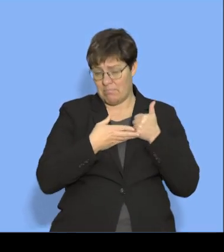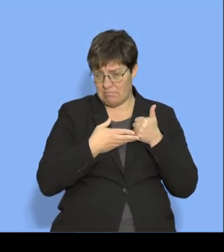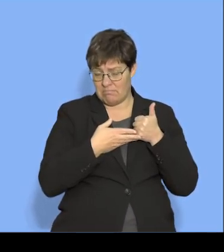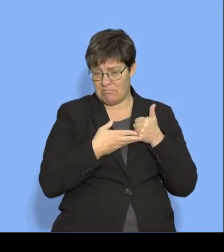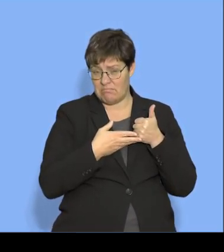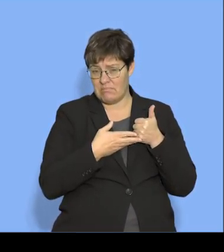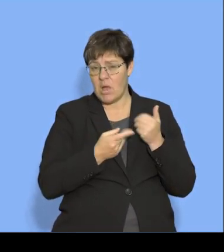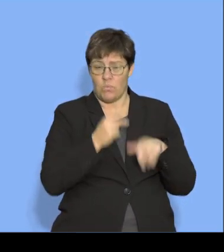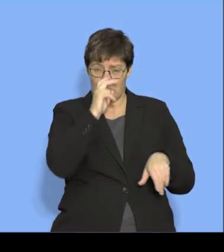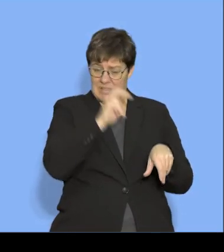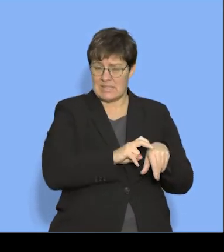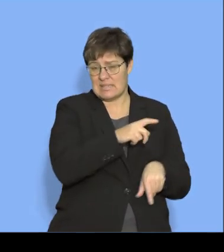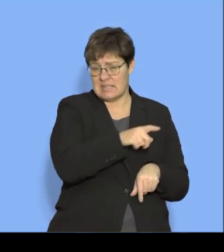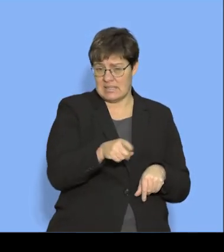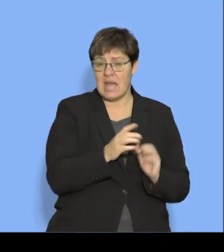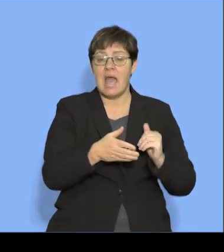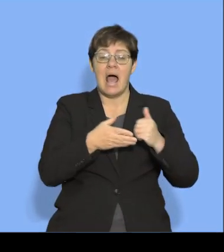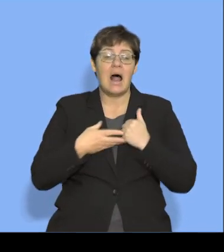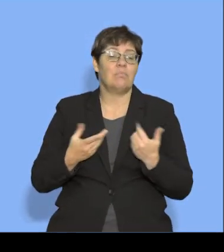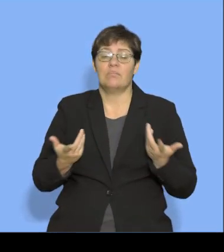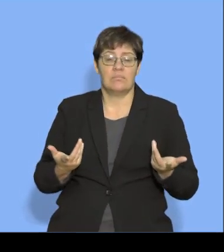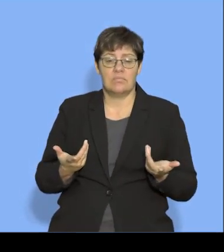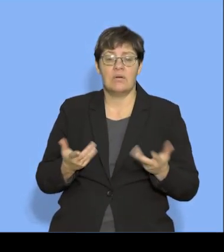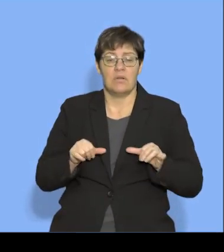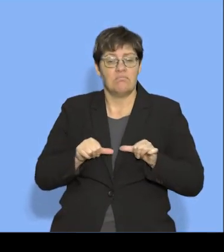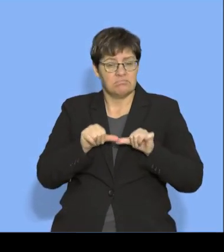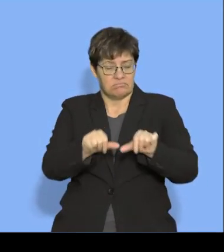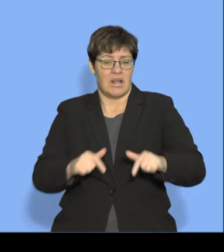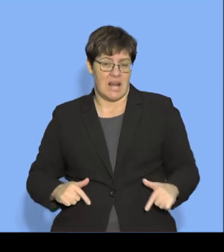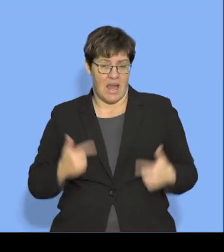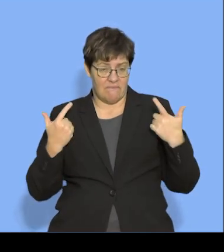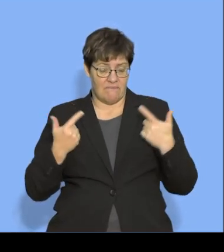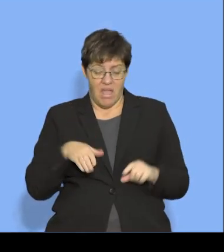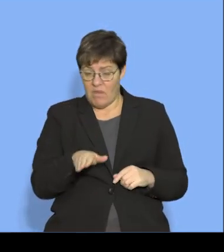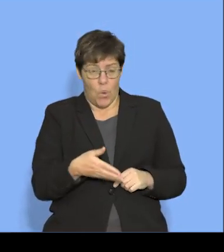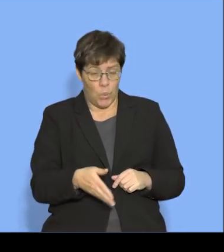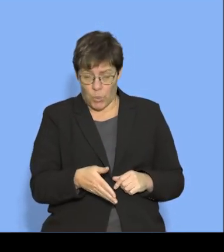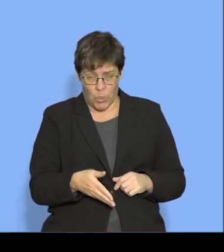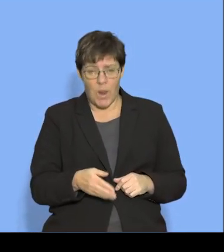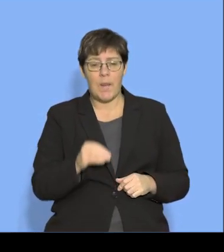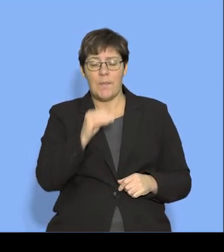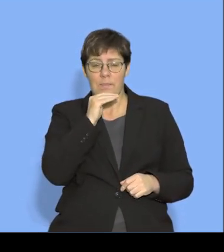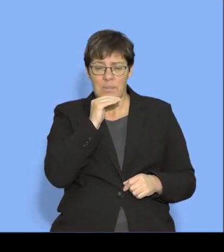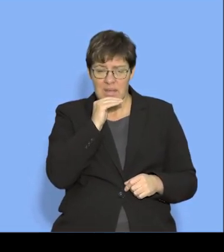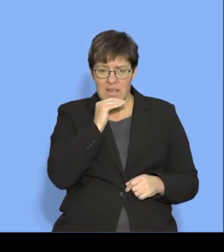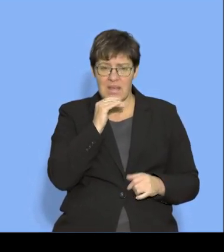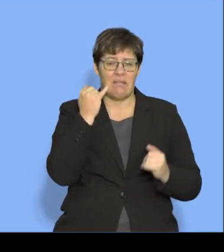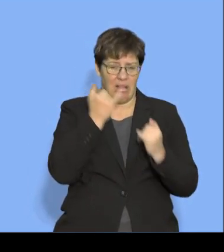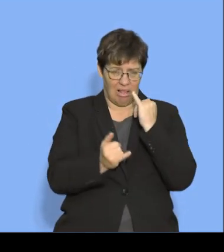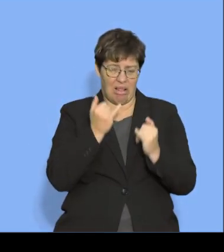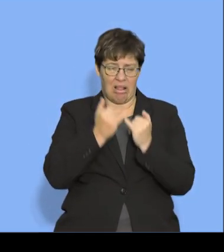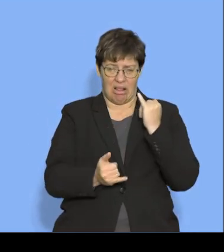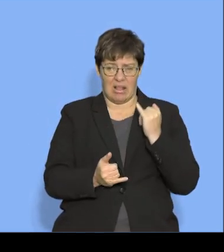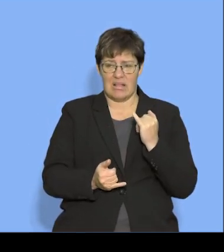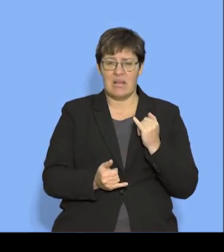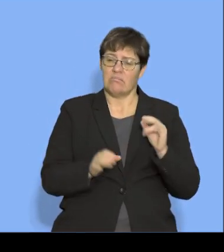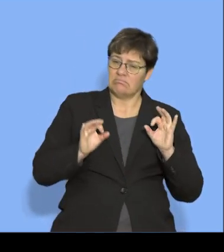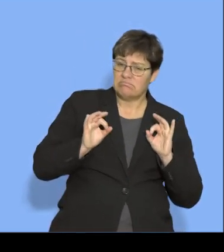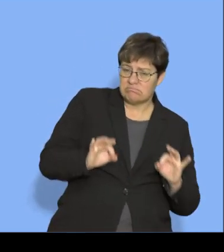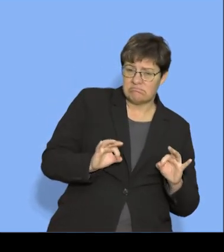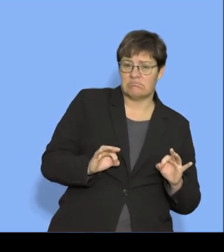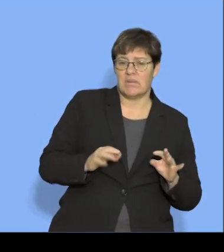helpful. Generally, we need them, and they help us survive. Without them, we would have significant abnormalities in